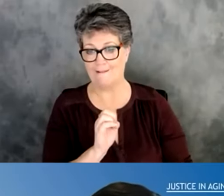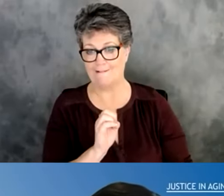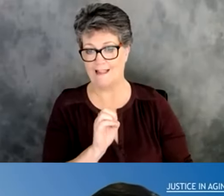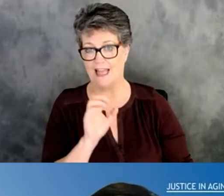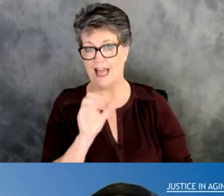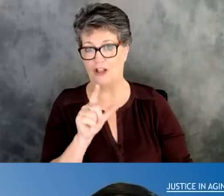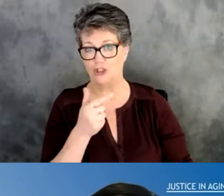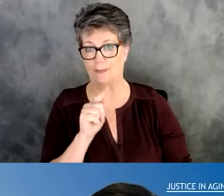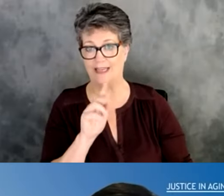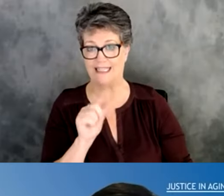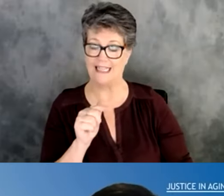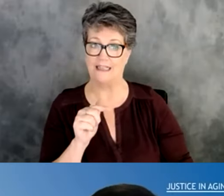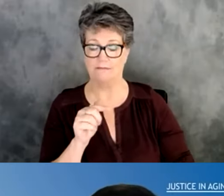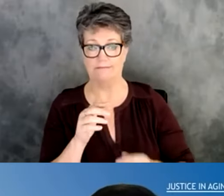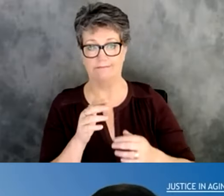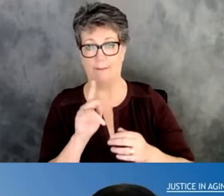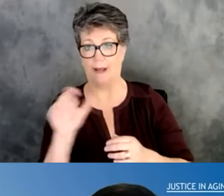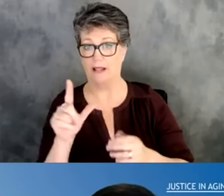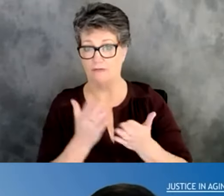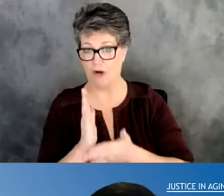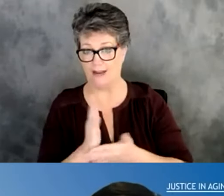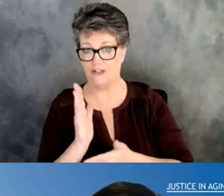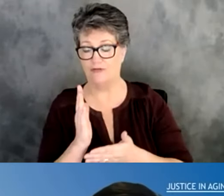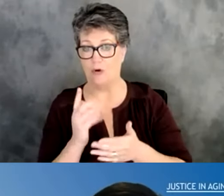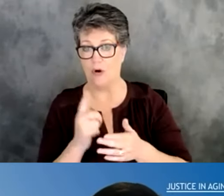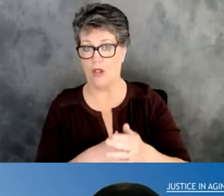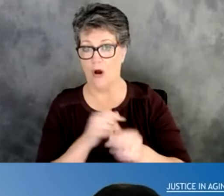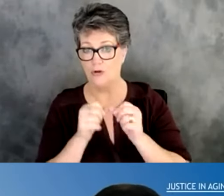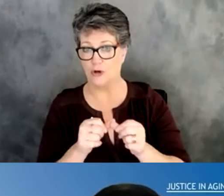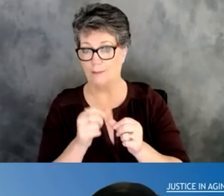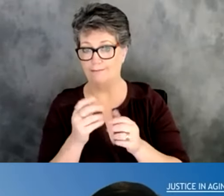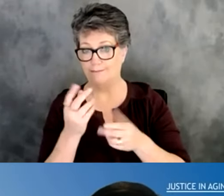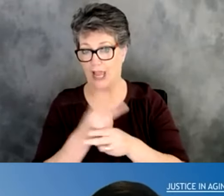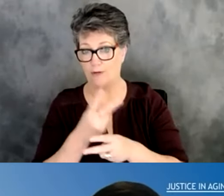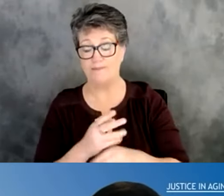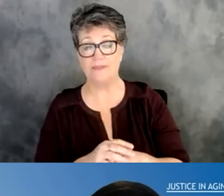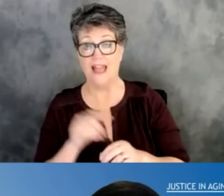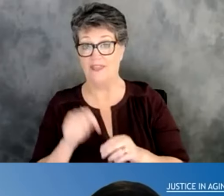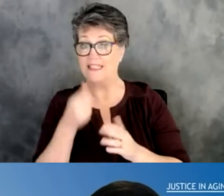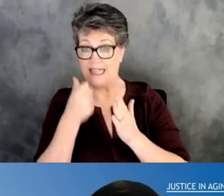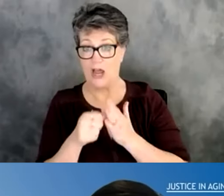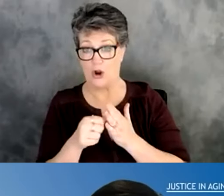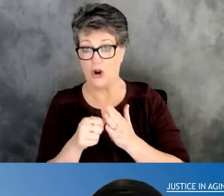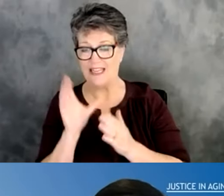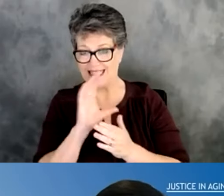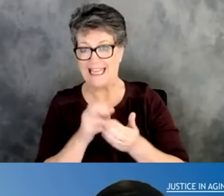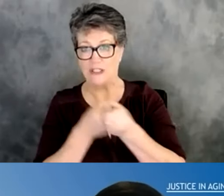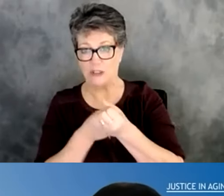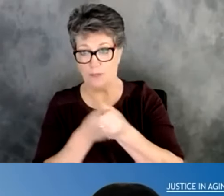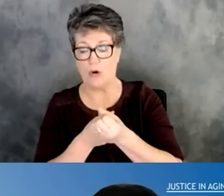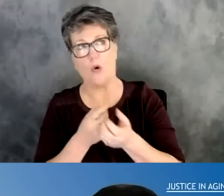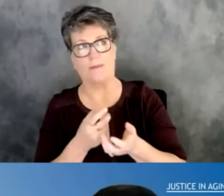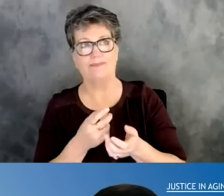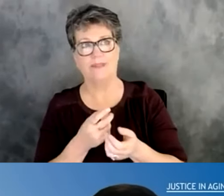LGBT long-term care Bill of Rights provision. And so this letter is seeking support or is